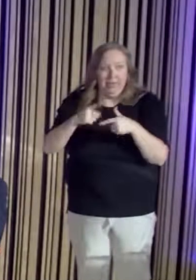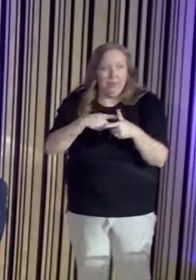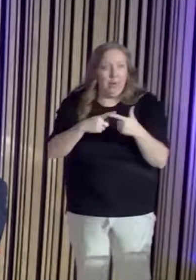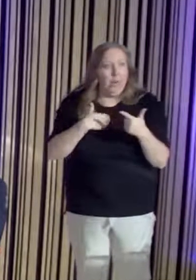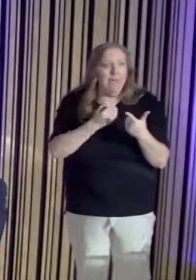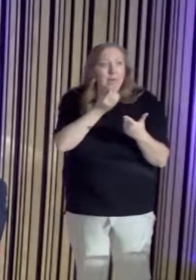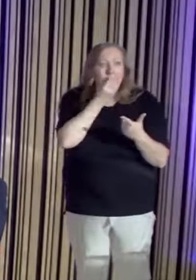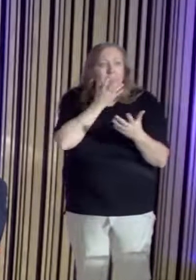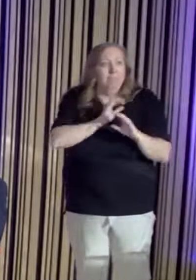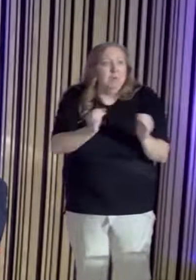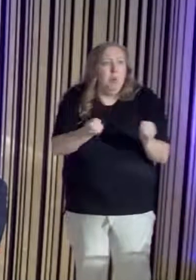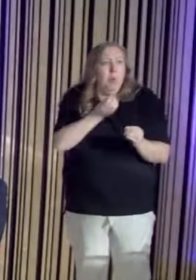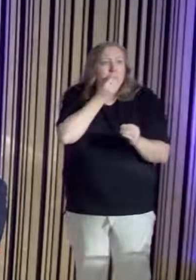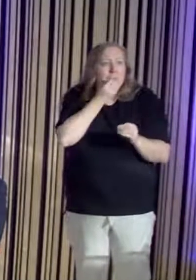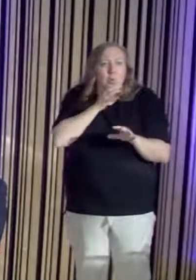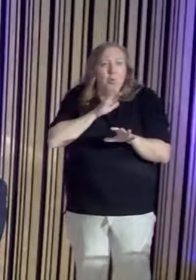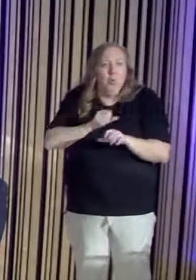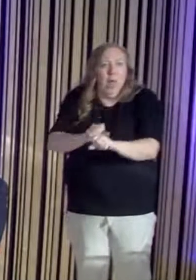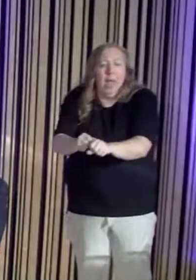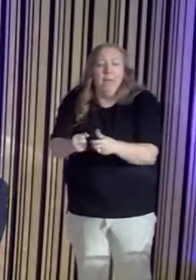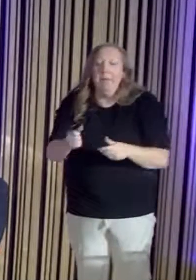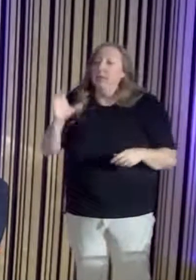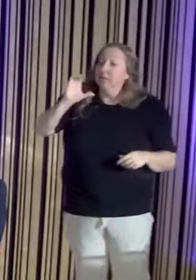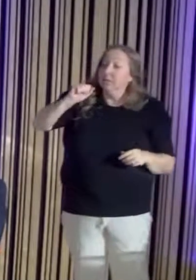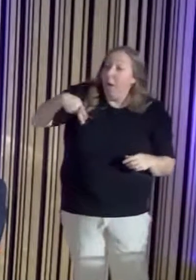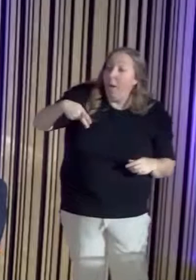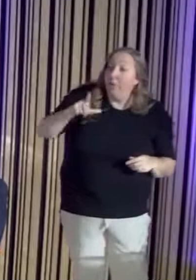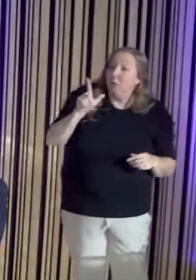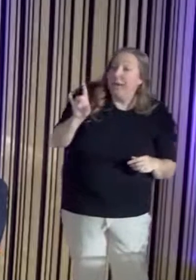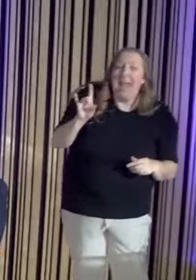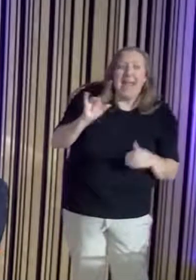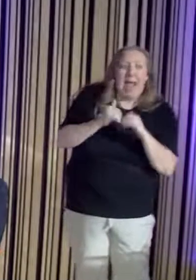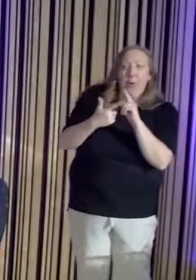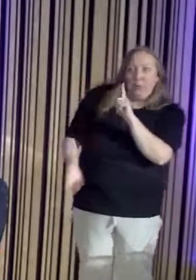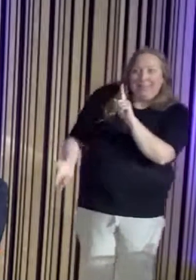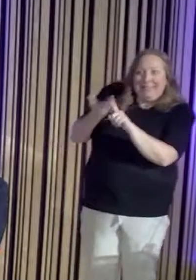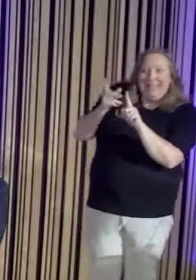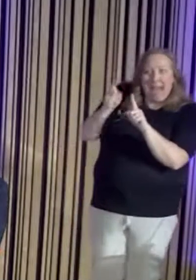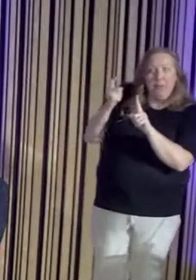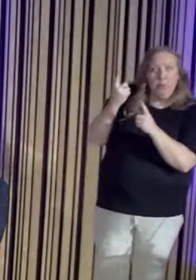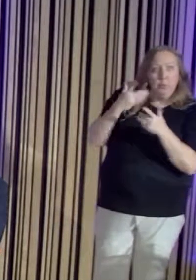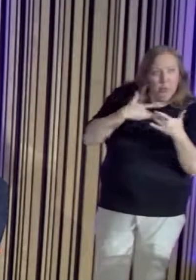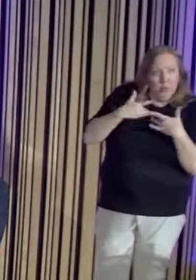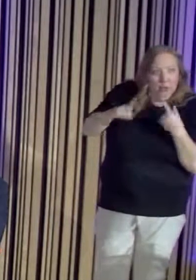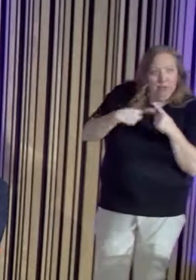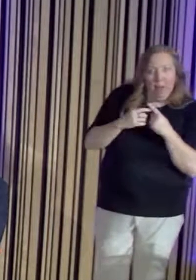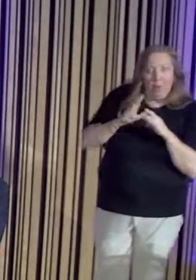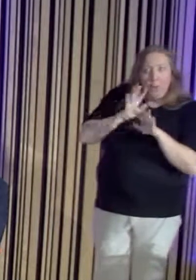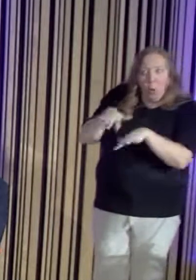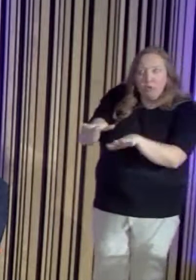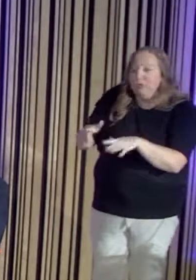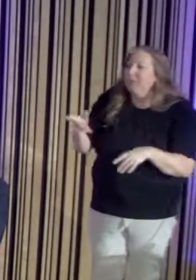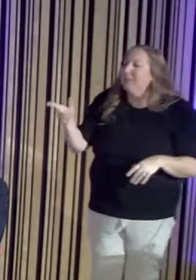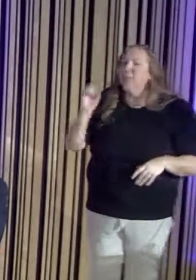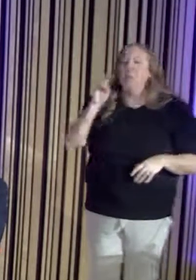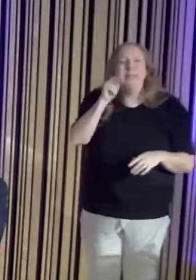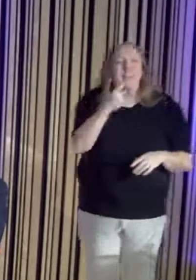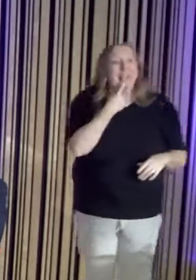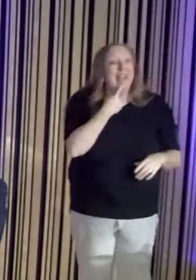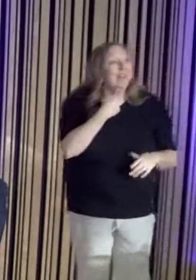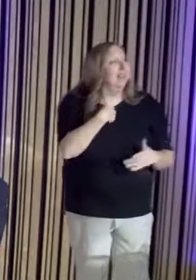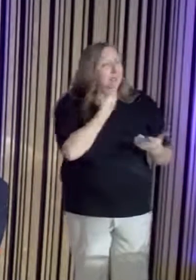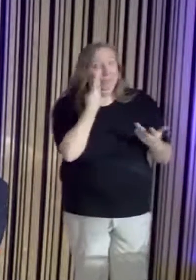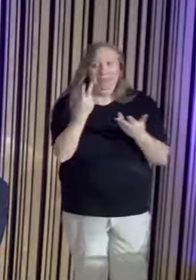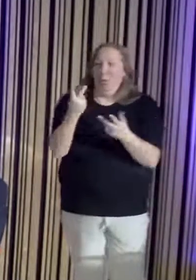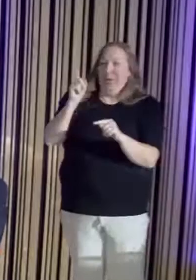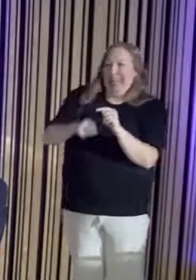say at COP28, for example, to tell people you have to worry about the oceans? And if you don't, you know, because You even said at the beginning, you can't see what's in the oceans. You can